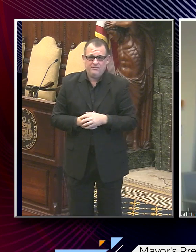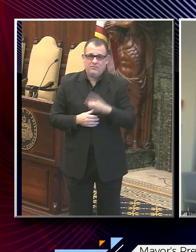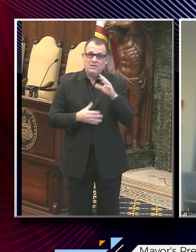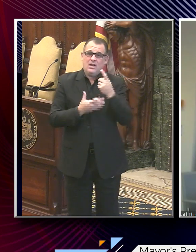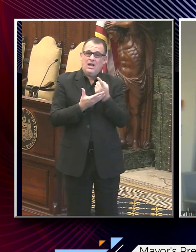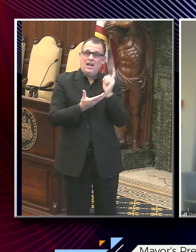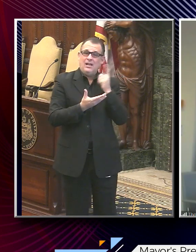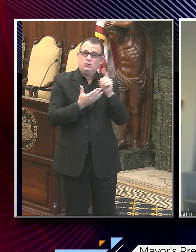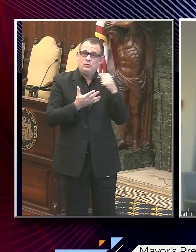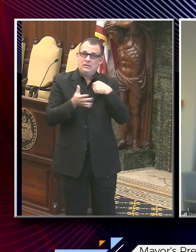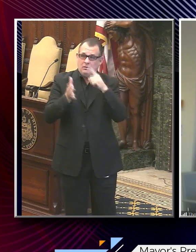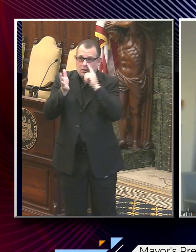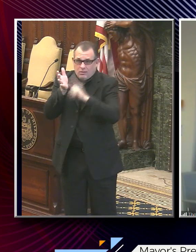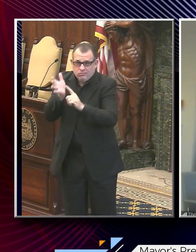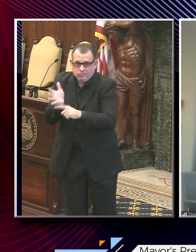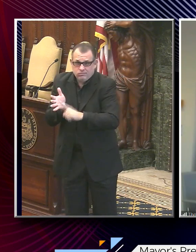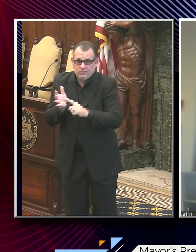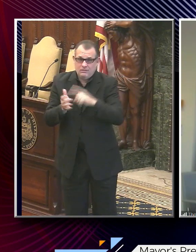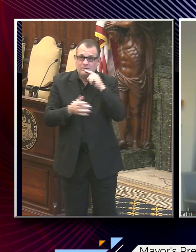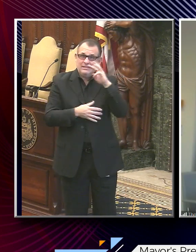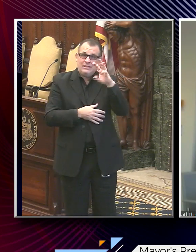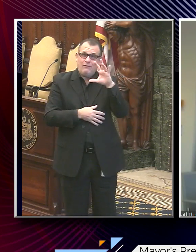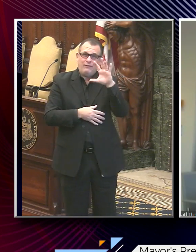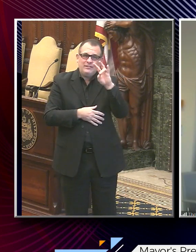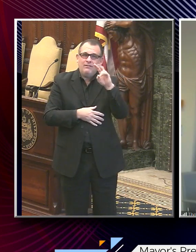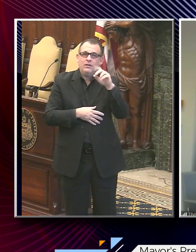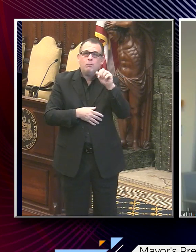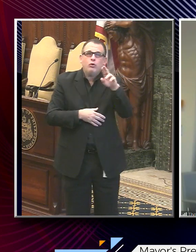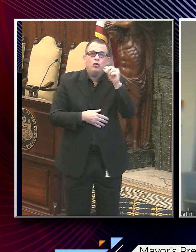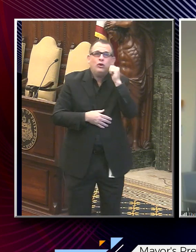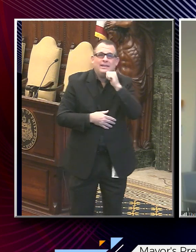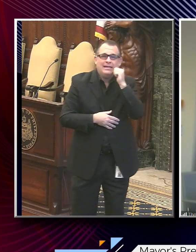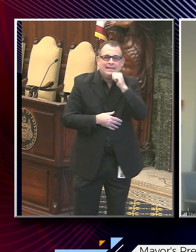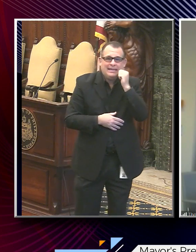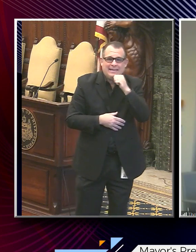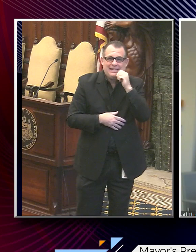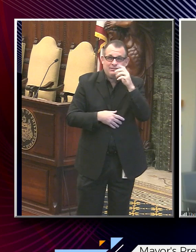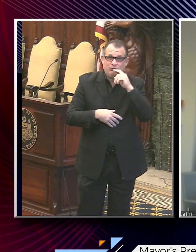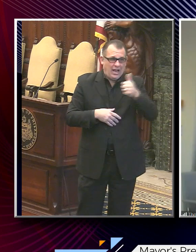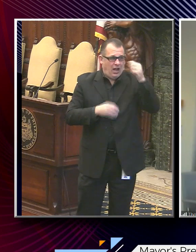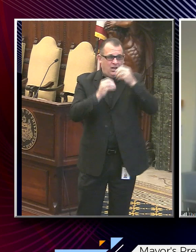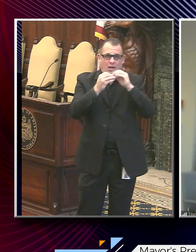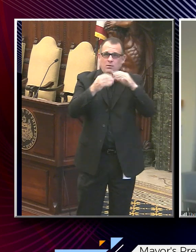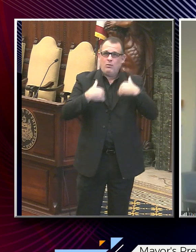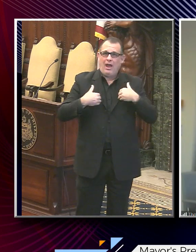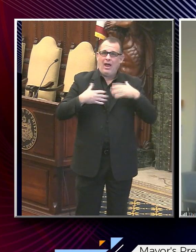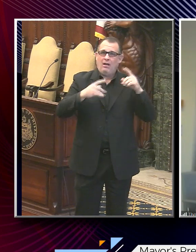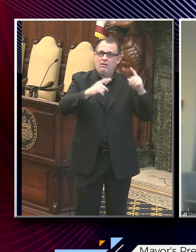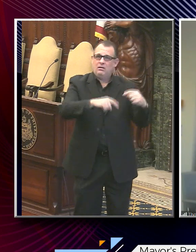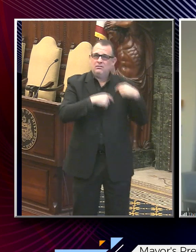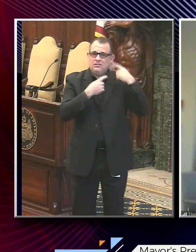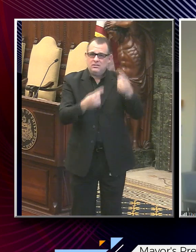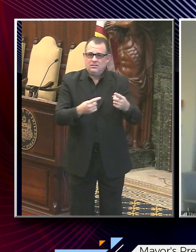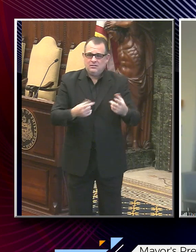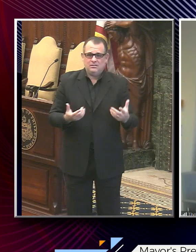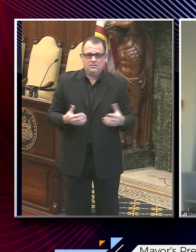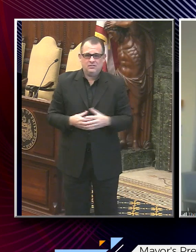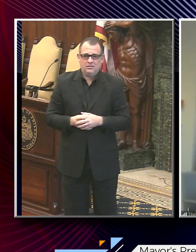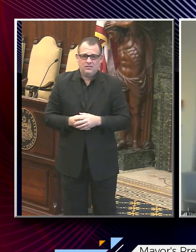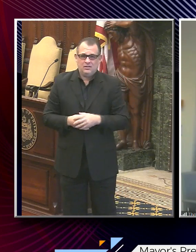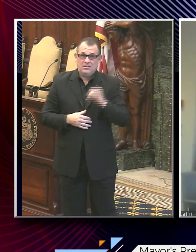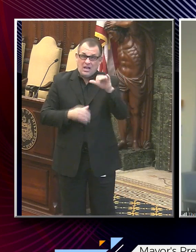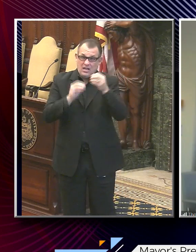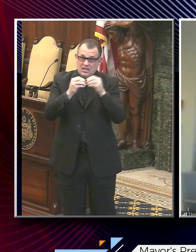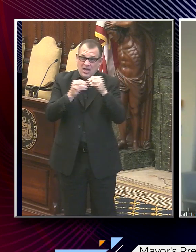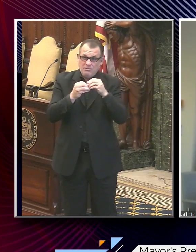averaged 657 cases per day, which is the highest average case count ever. And even that, the numbers are incomplete